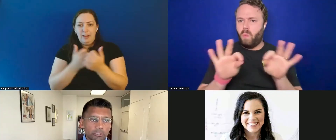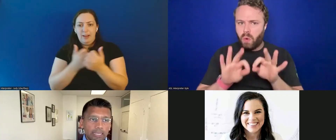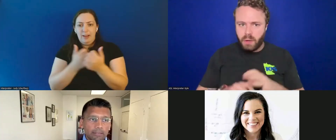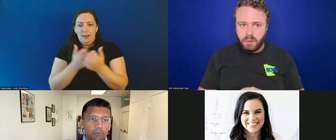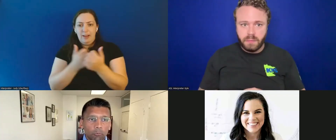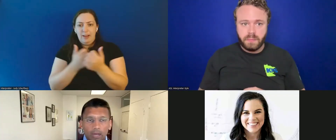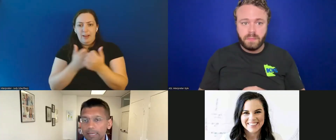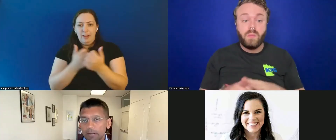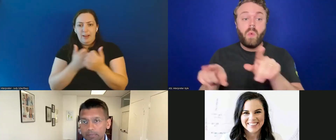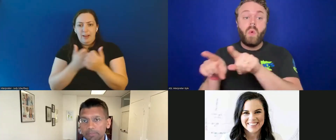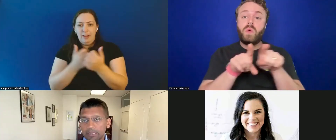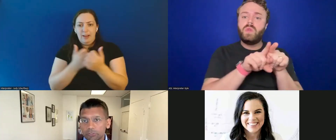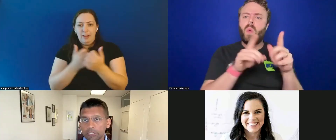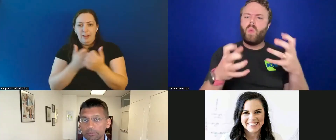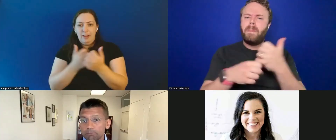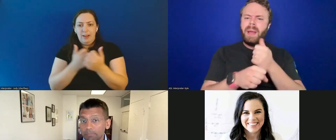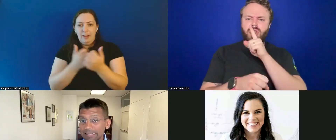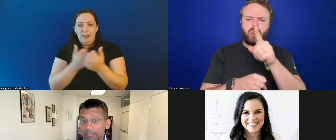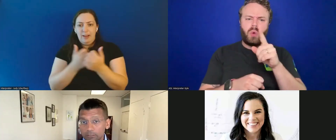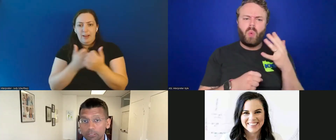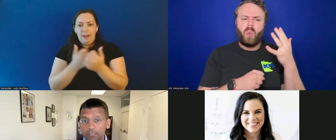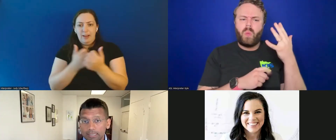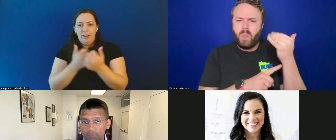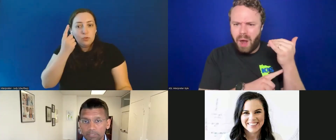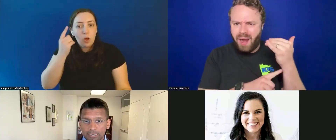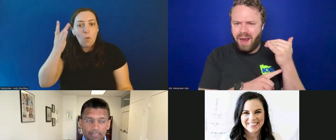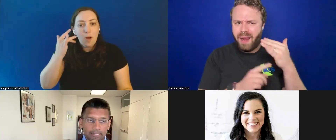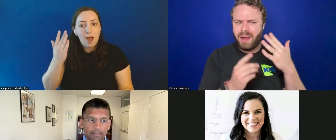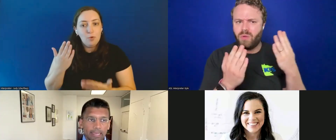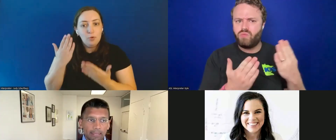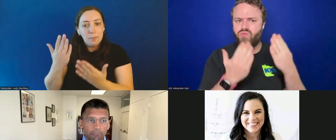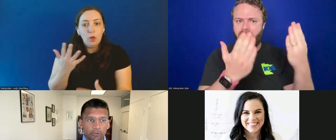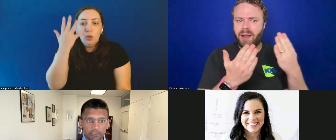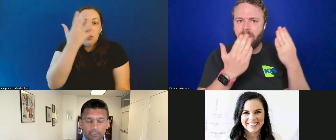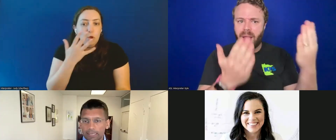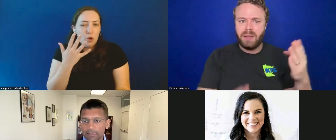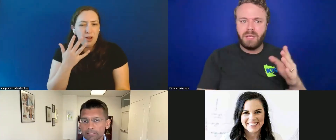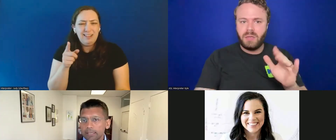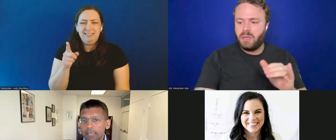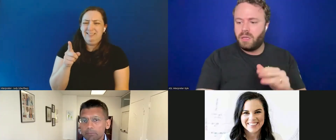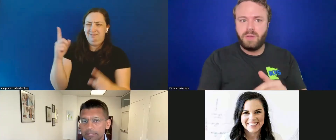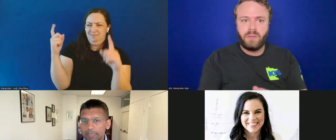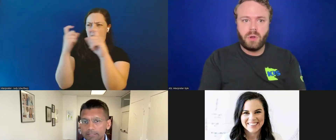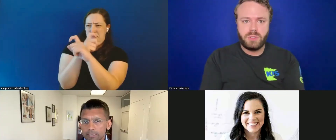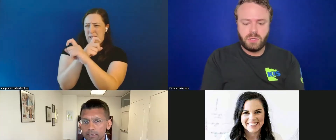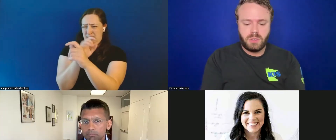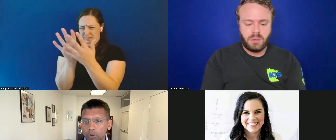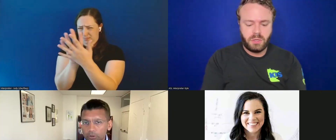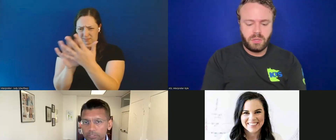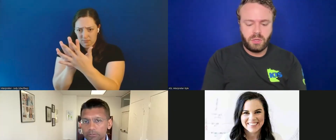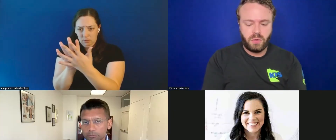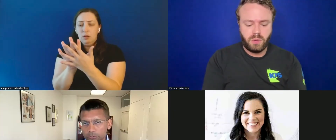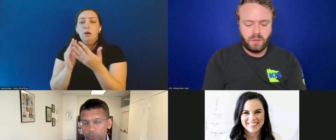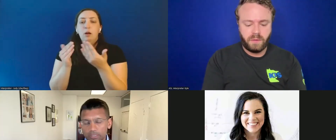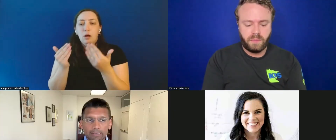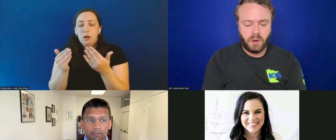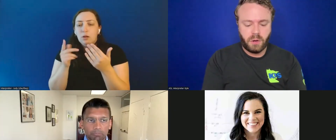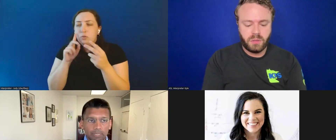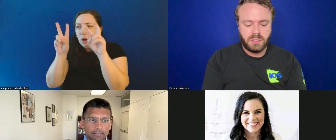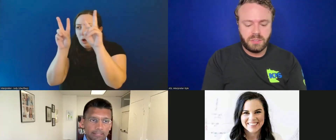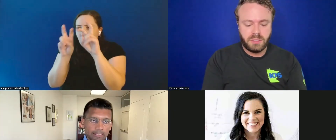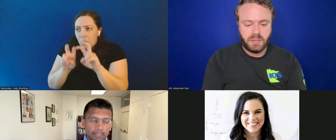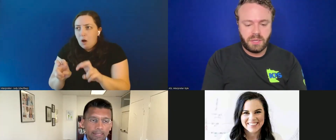people understand why recommendations might look complicated at first glance, but then to parse through